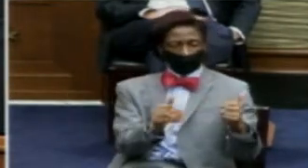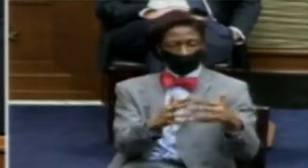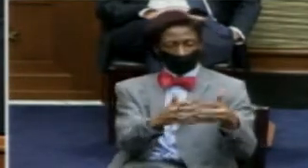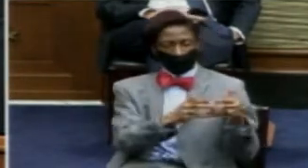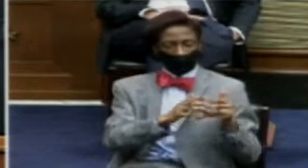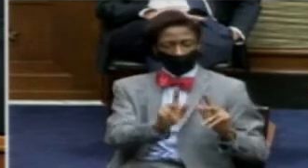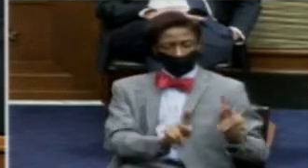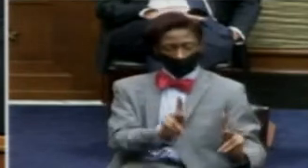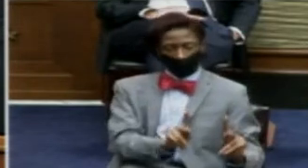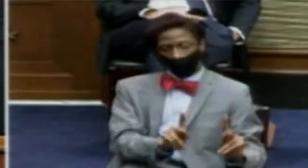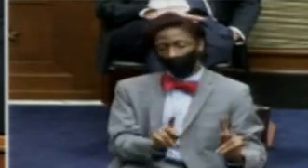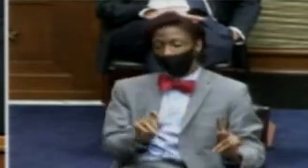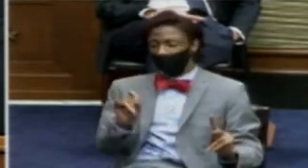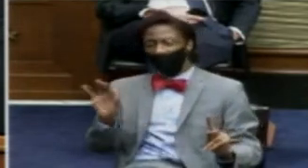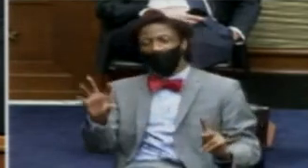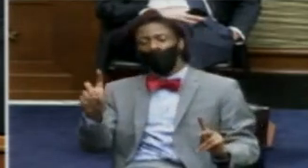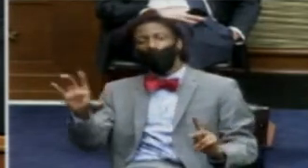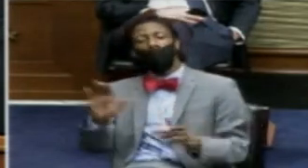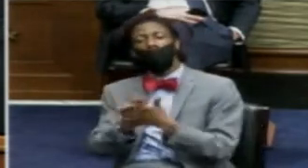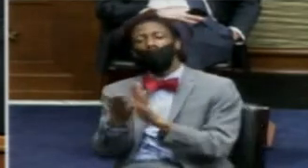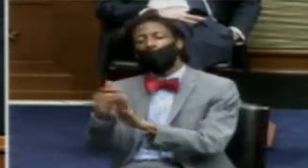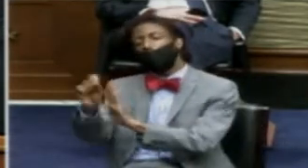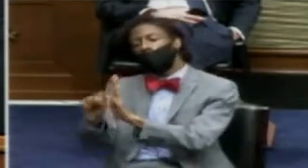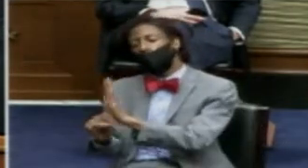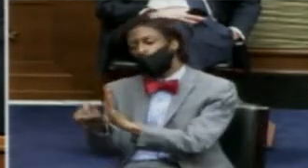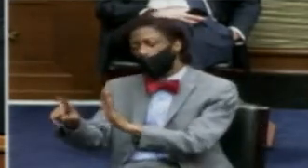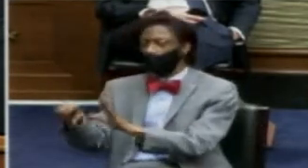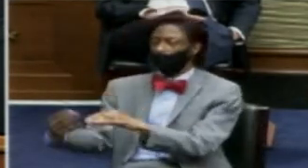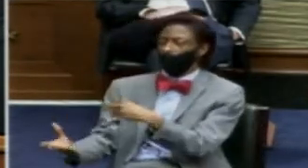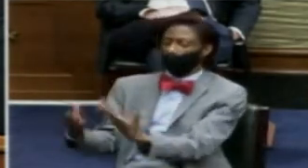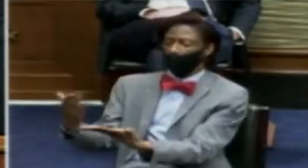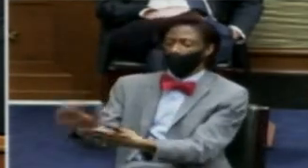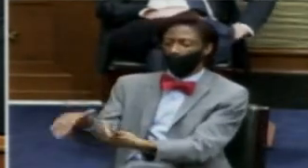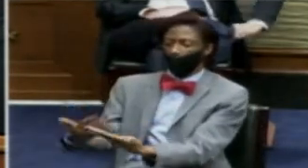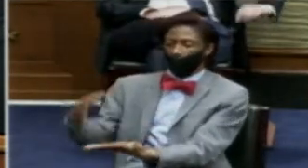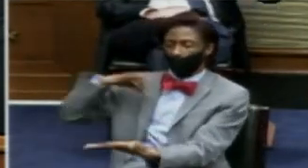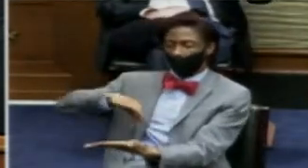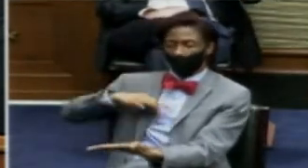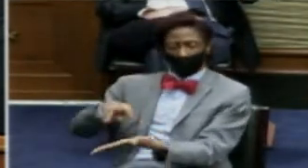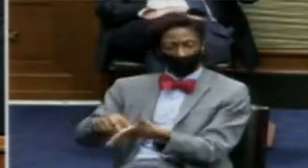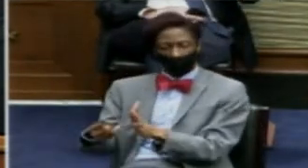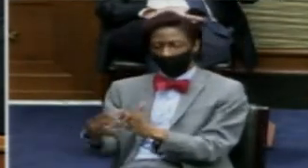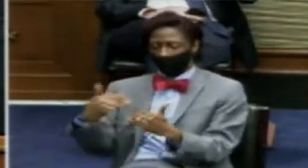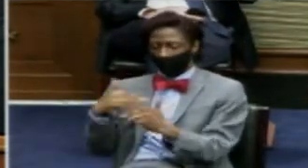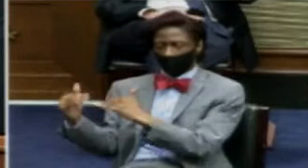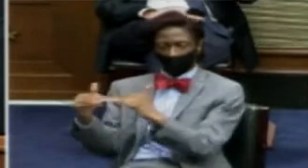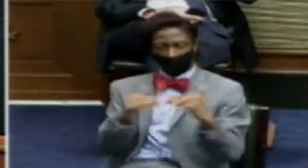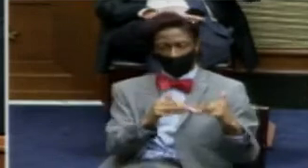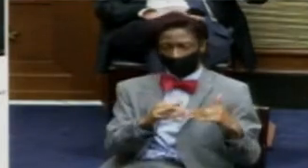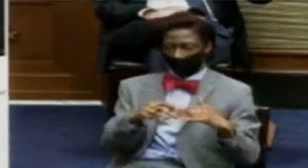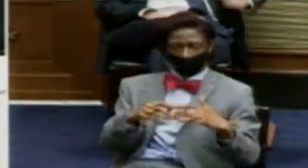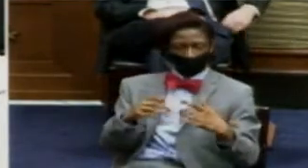If D.C. were to become a state and receive all the benefits, shouldn't it have the same obligations as well?